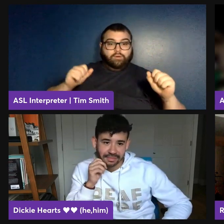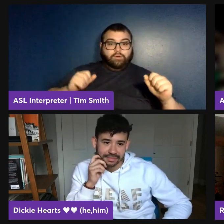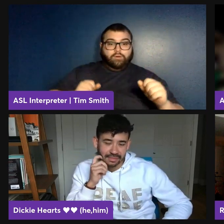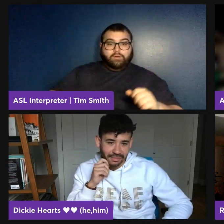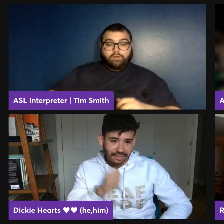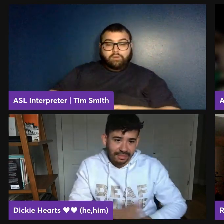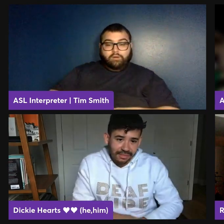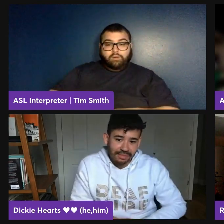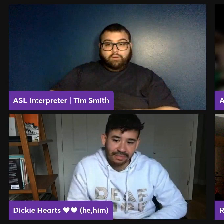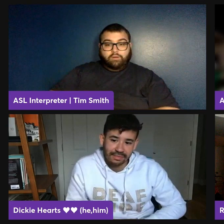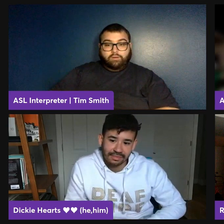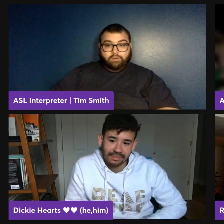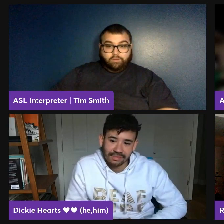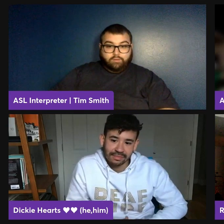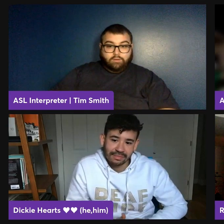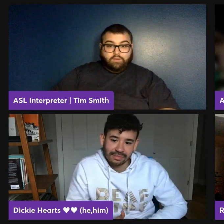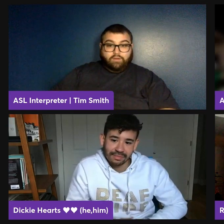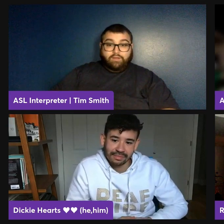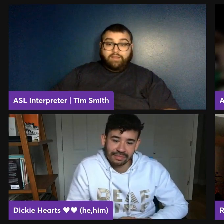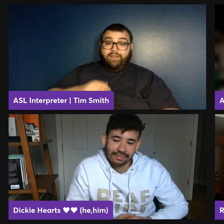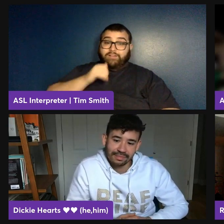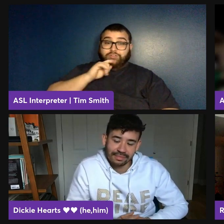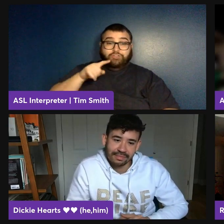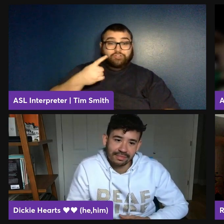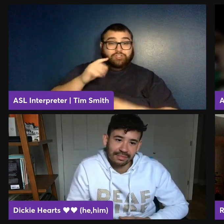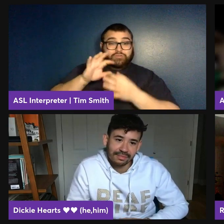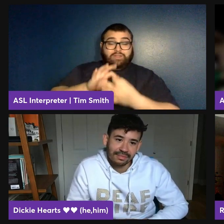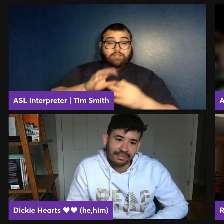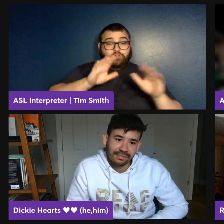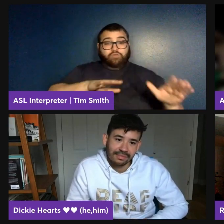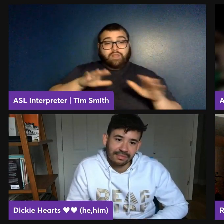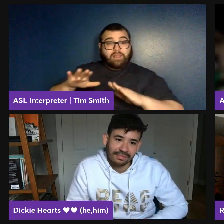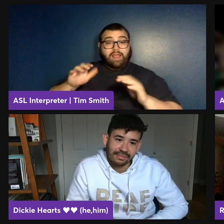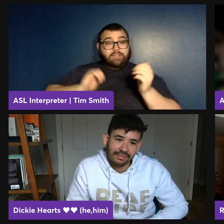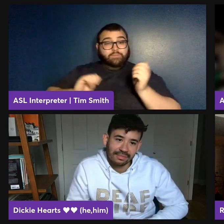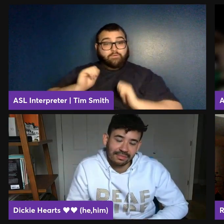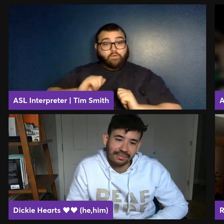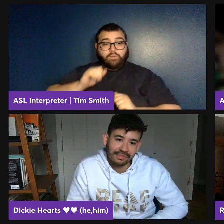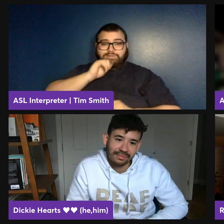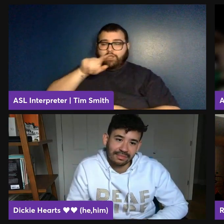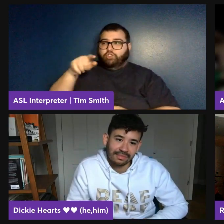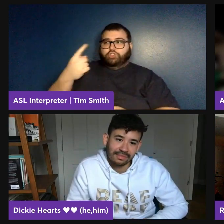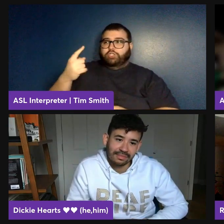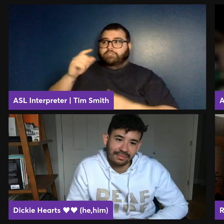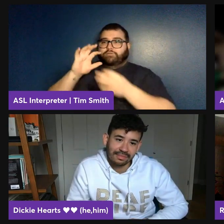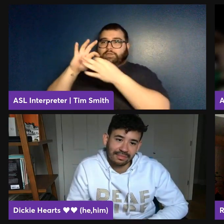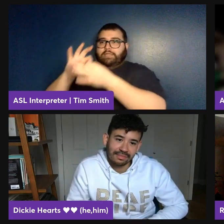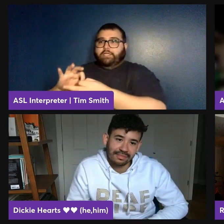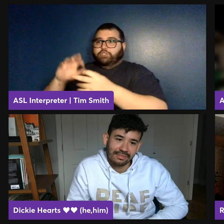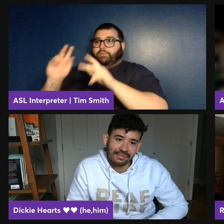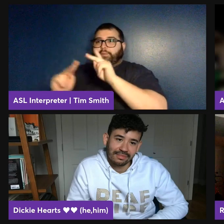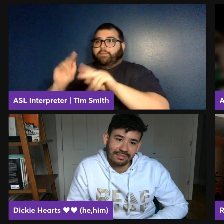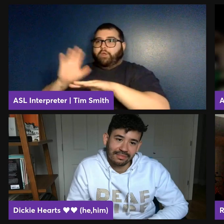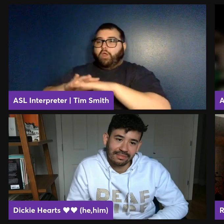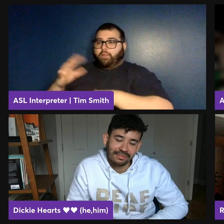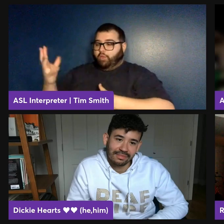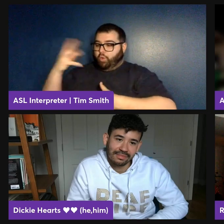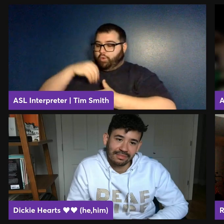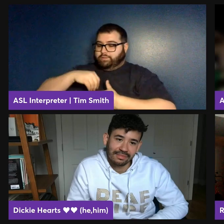isn't just related to relaxed performance, isn't just related to people on the autism